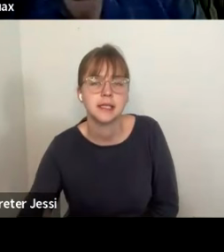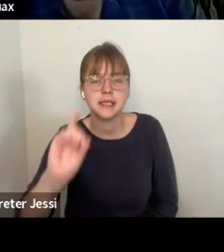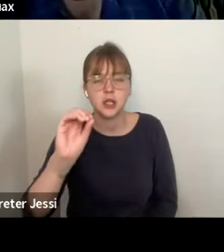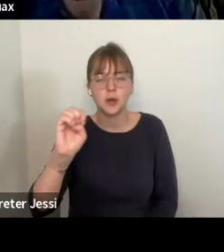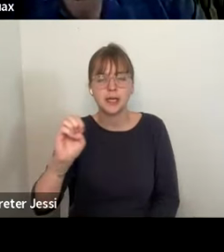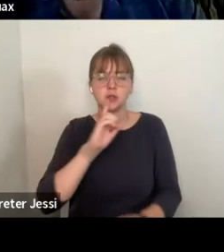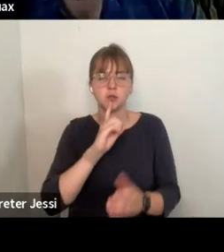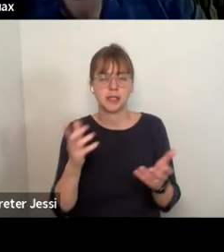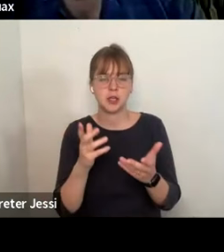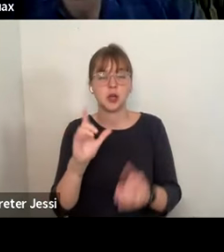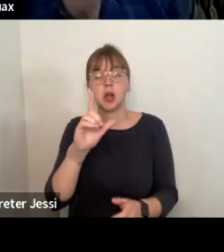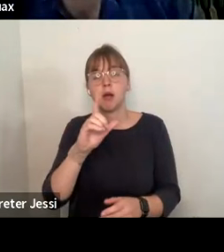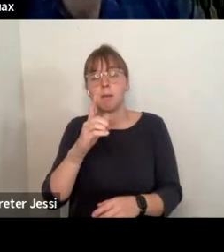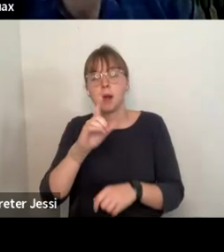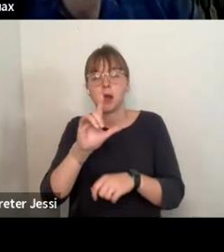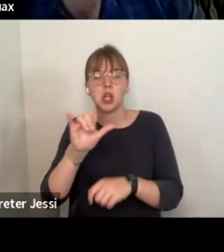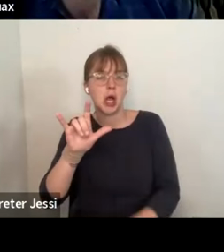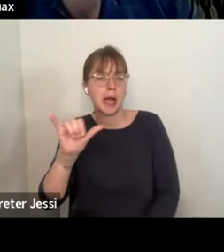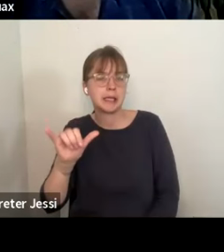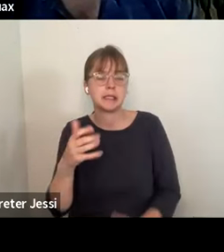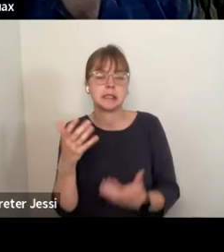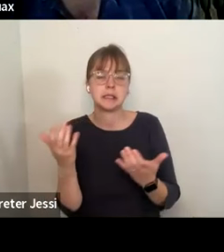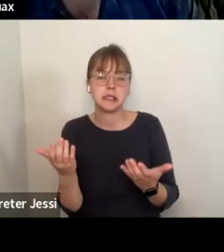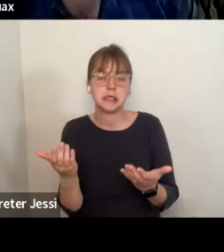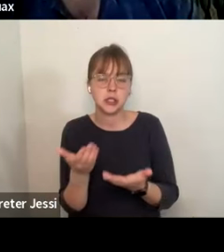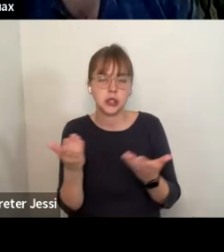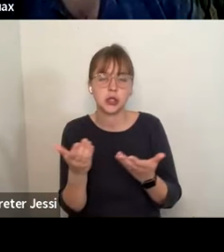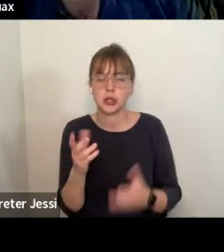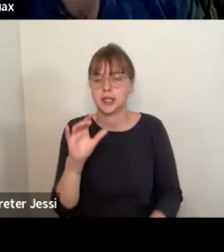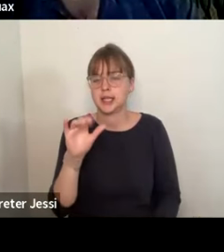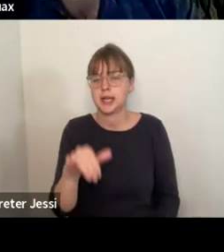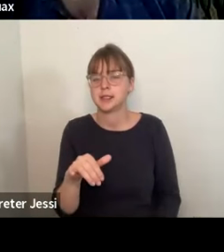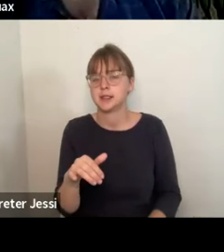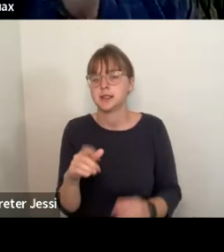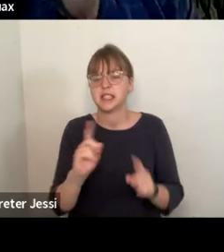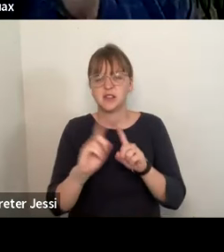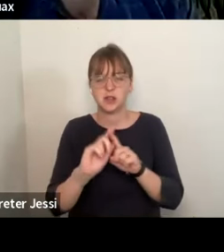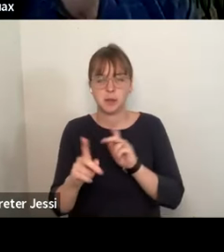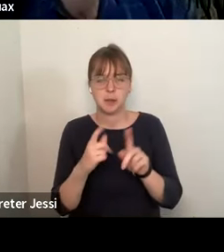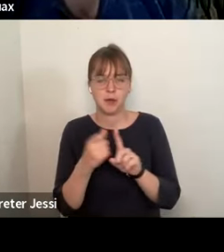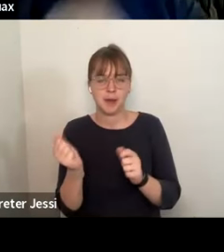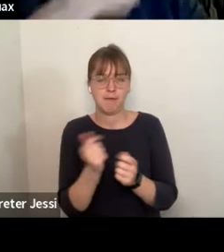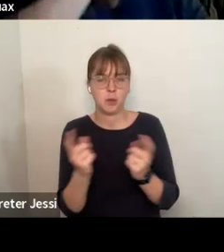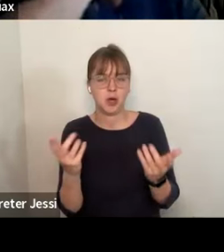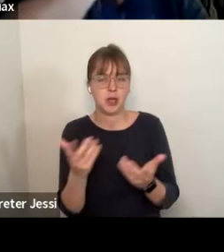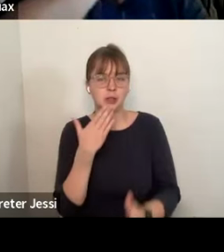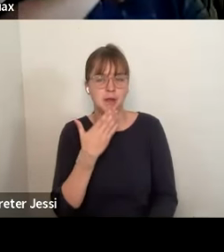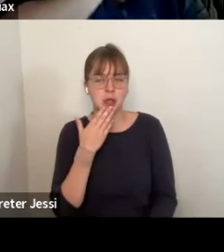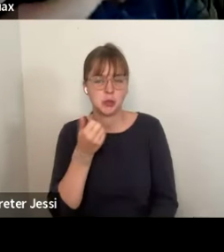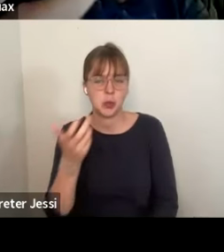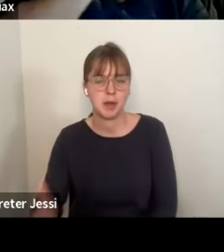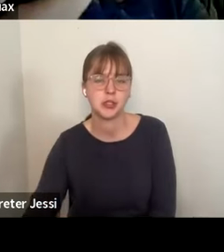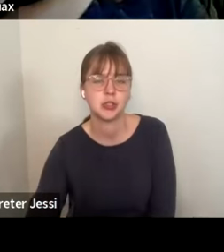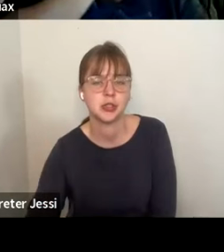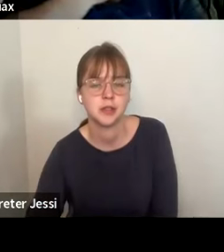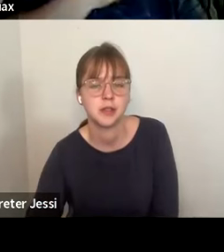providers, Long Island. I see across a widespread across the state are here, and I just want to thank